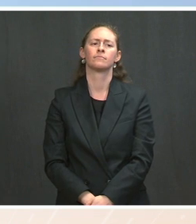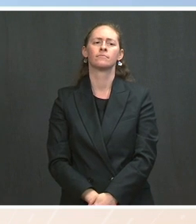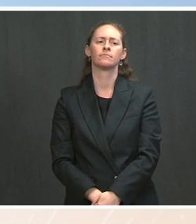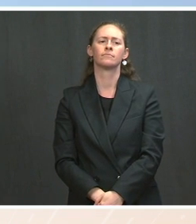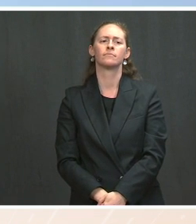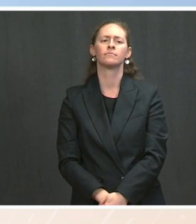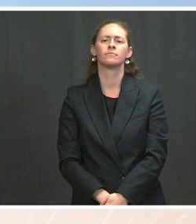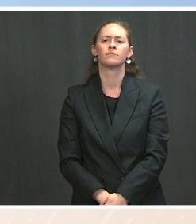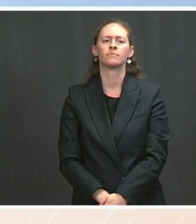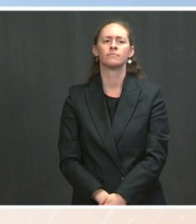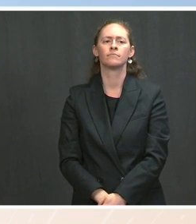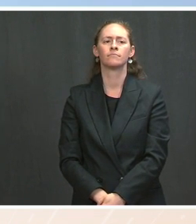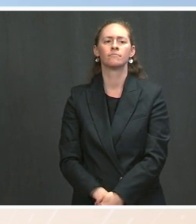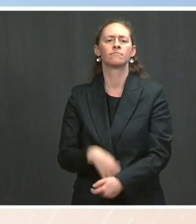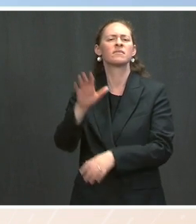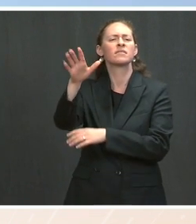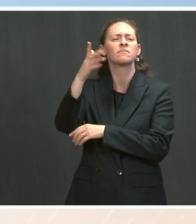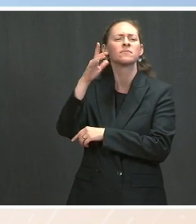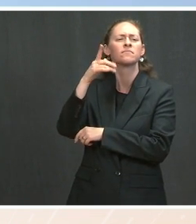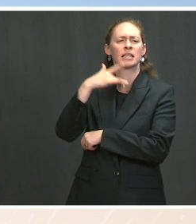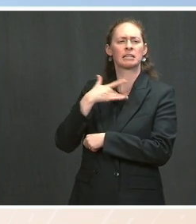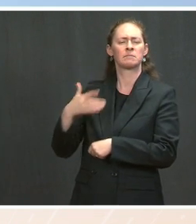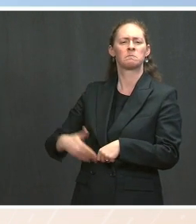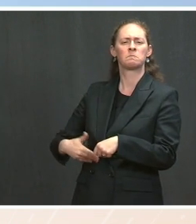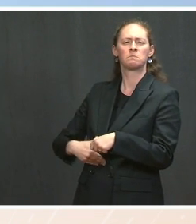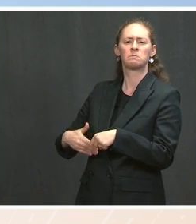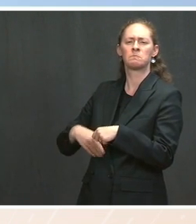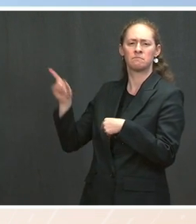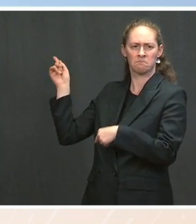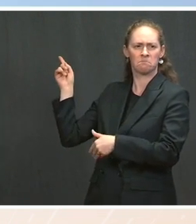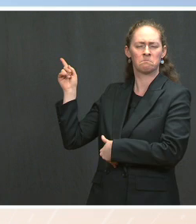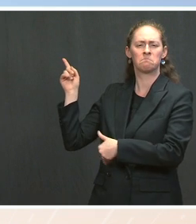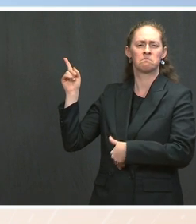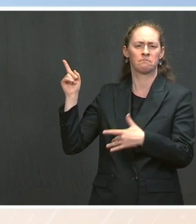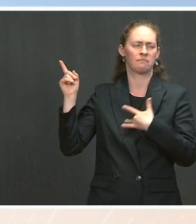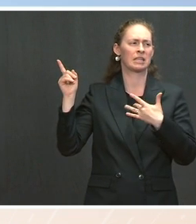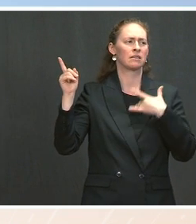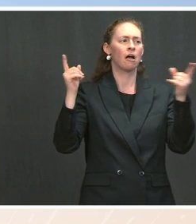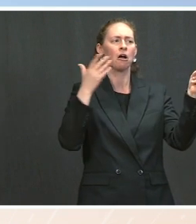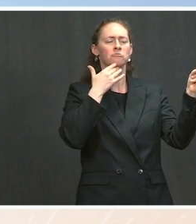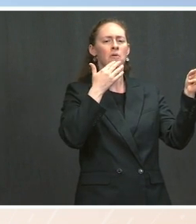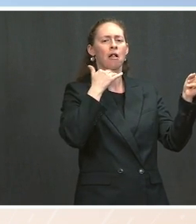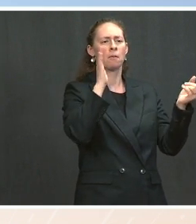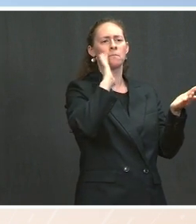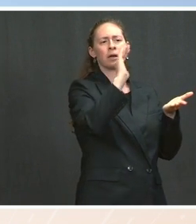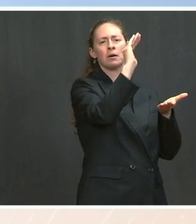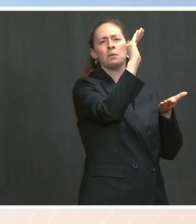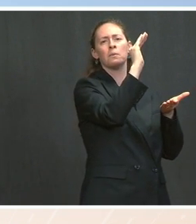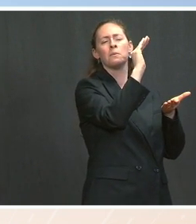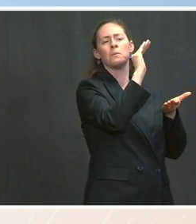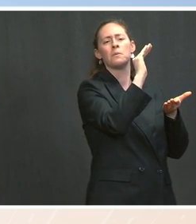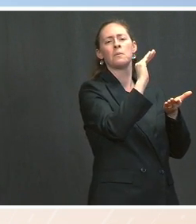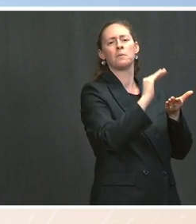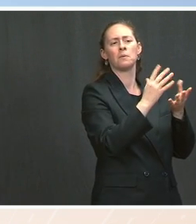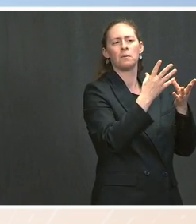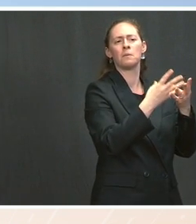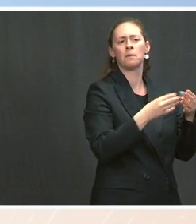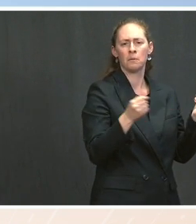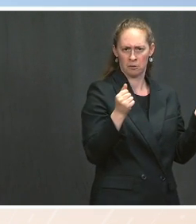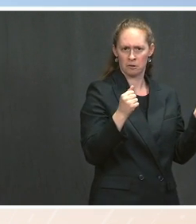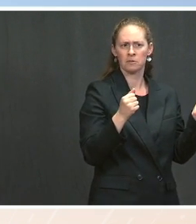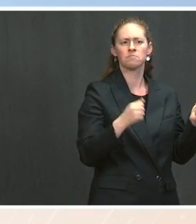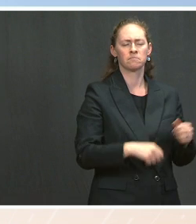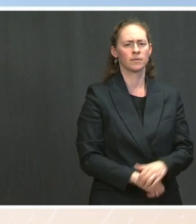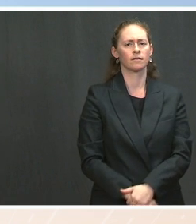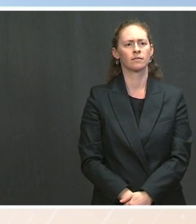operations because they had achieved significant military objectives. So how much of the timing of this do you think is because of the President's diplomatic